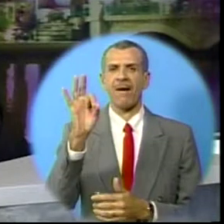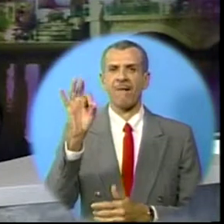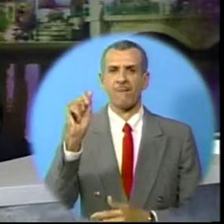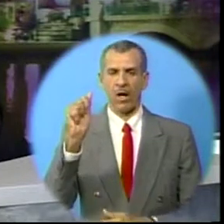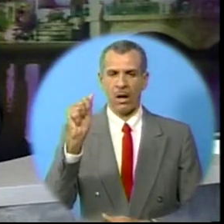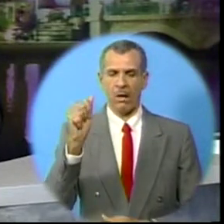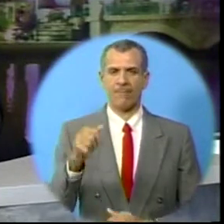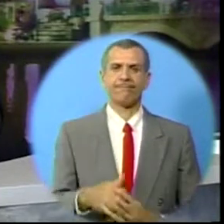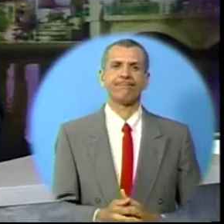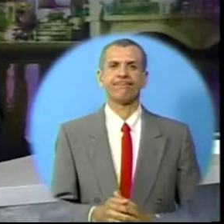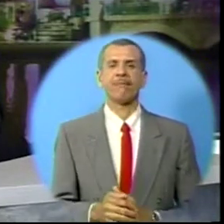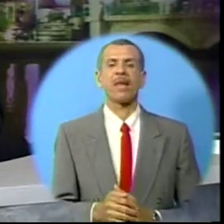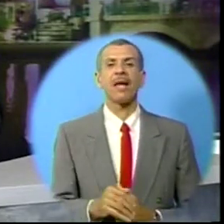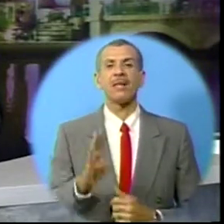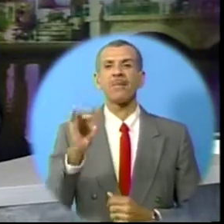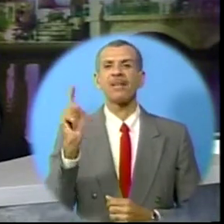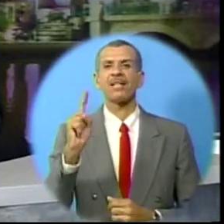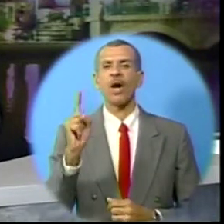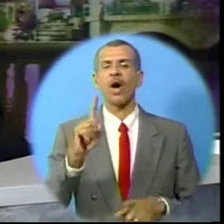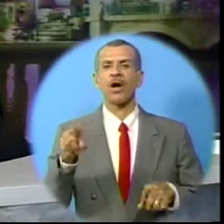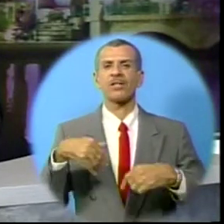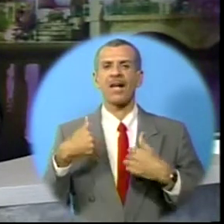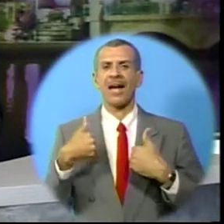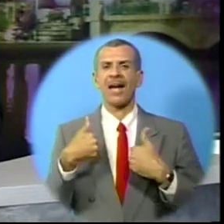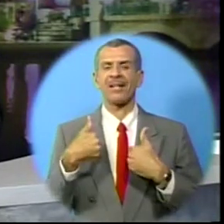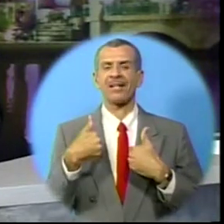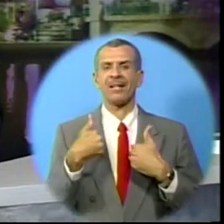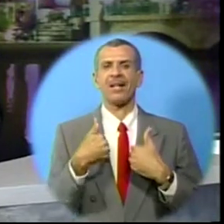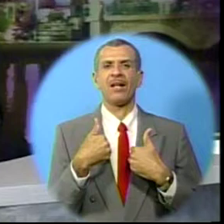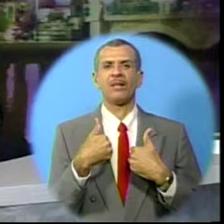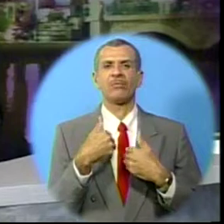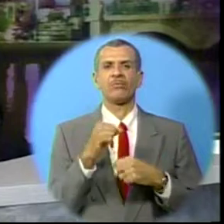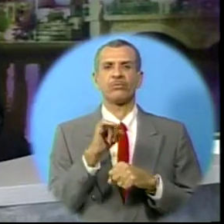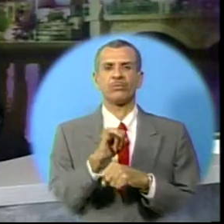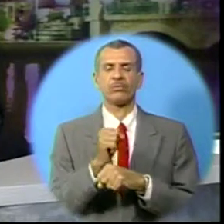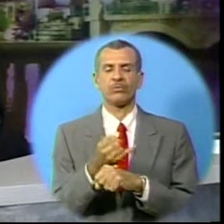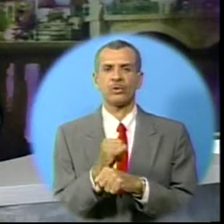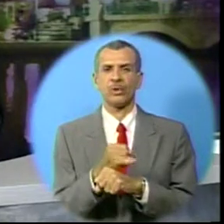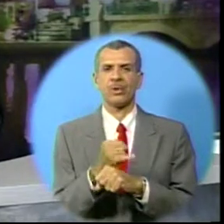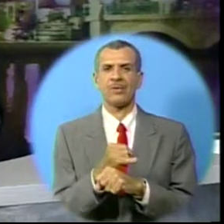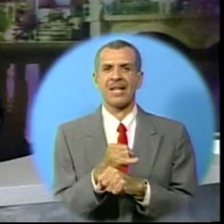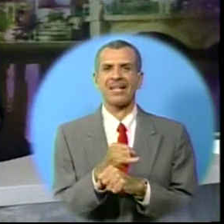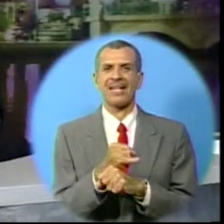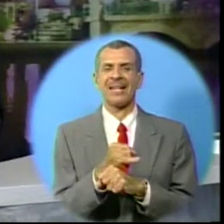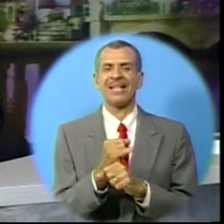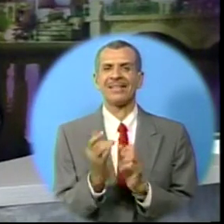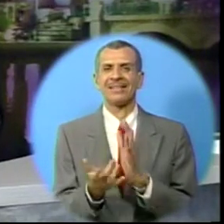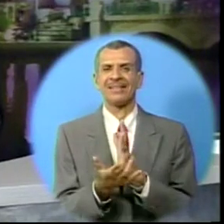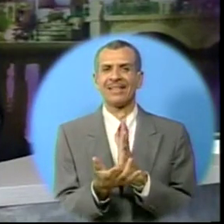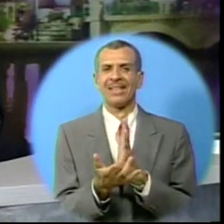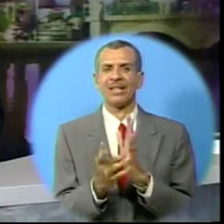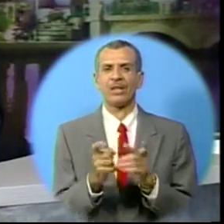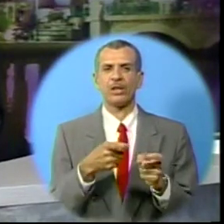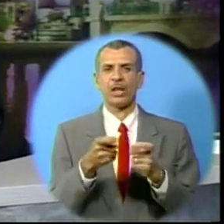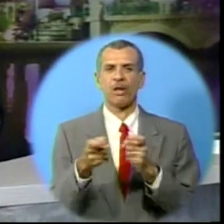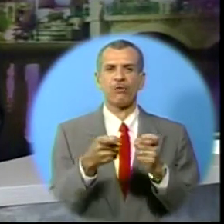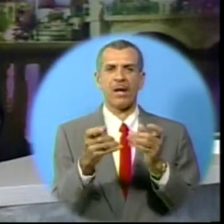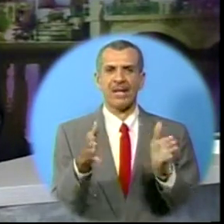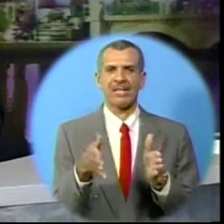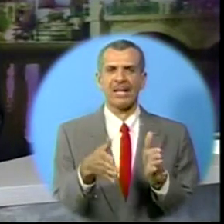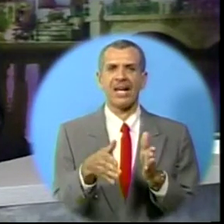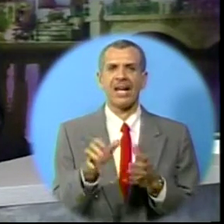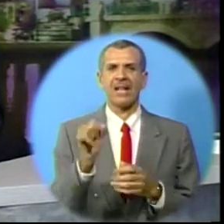technical director. The Brazilian has also had stints as either manager or technical director in South Africa,